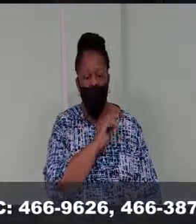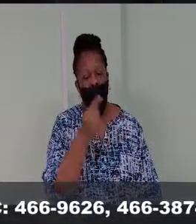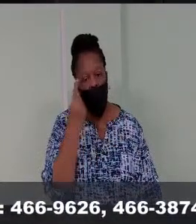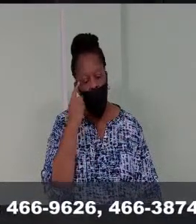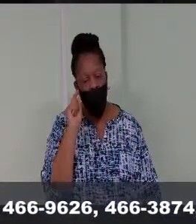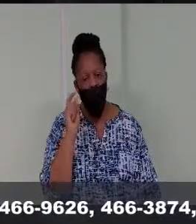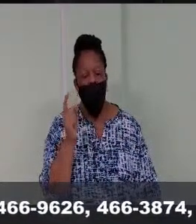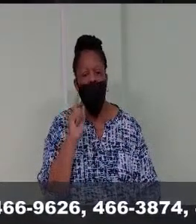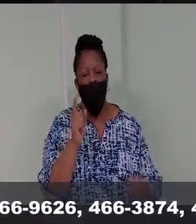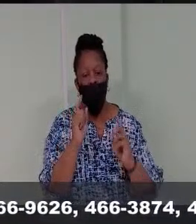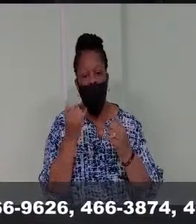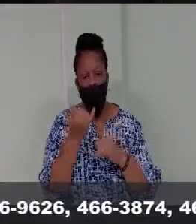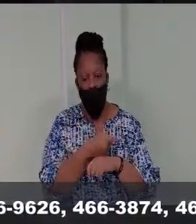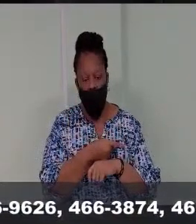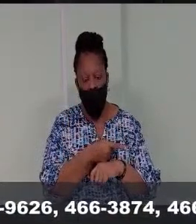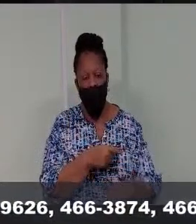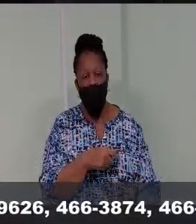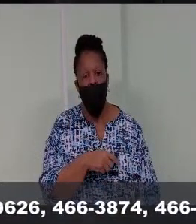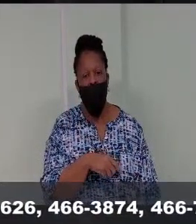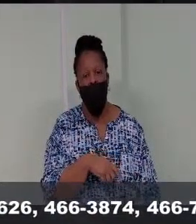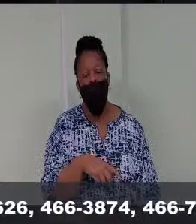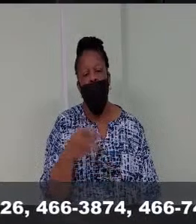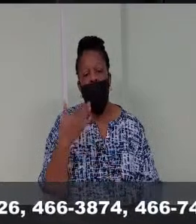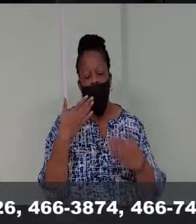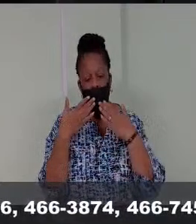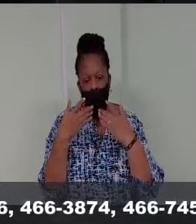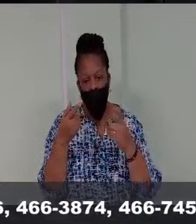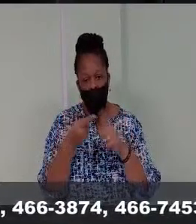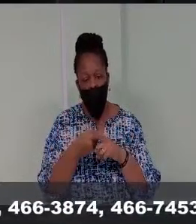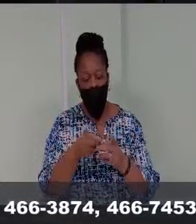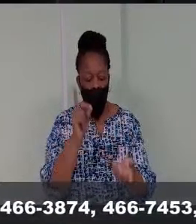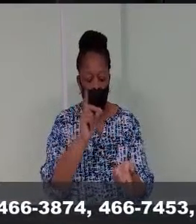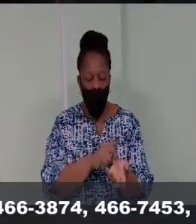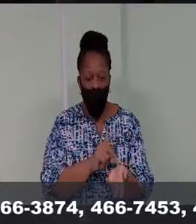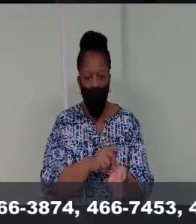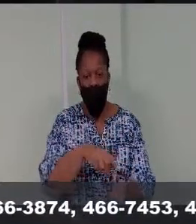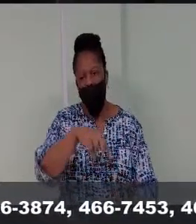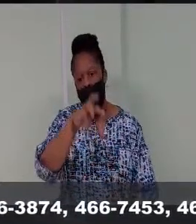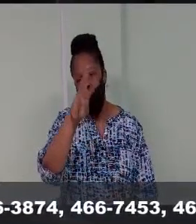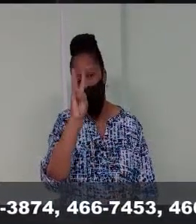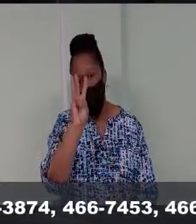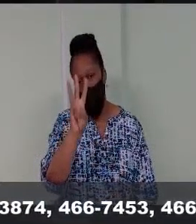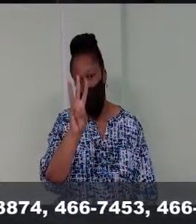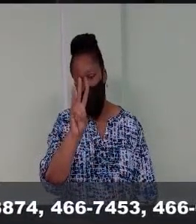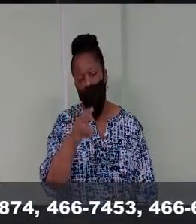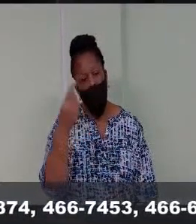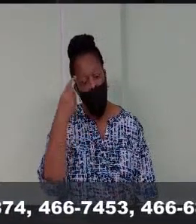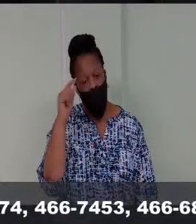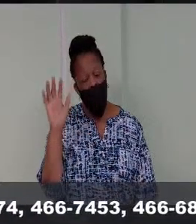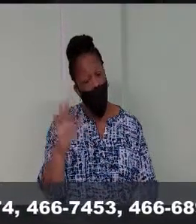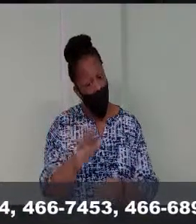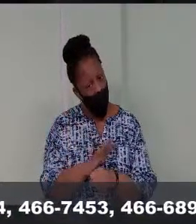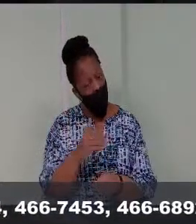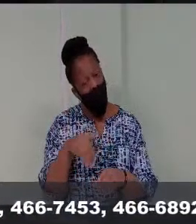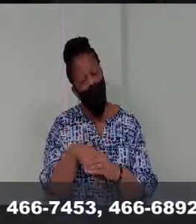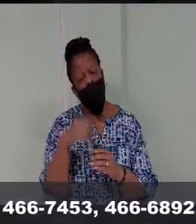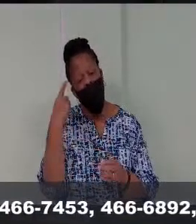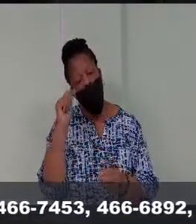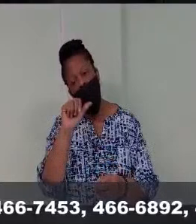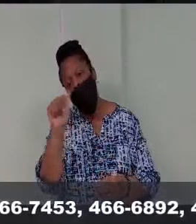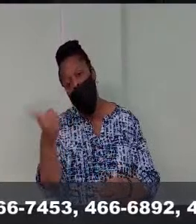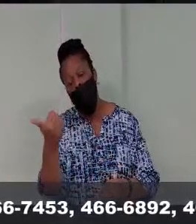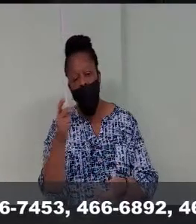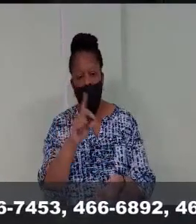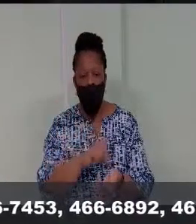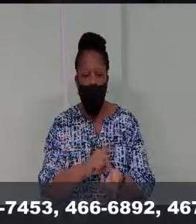his presentation, Dr. Cameron Wilkinson for filling in today for Dr. Hazel Laws,